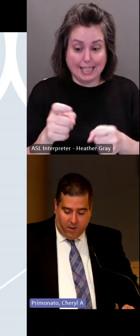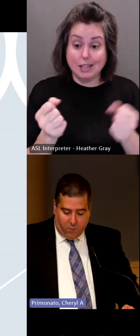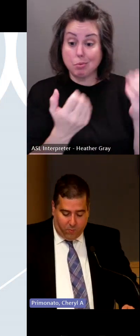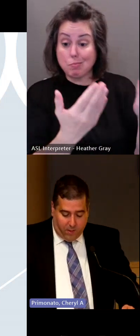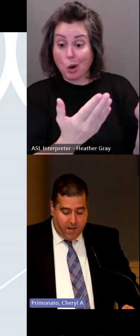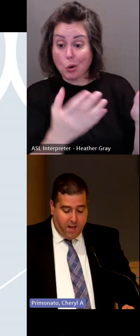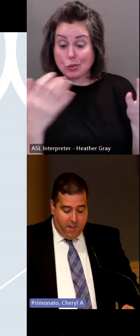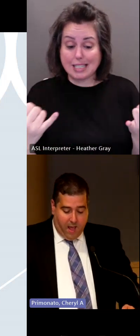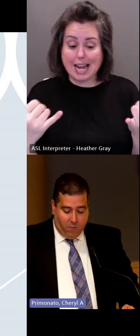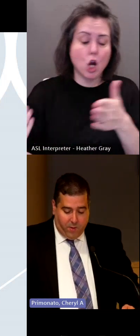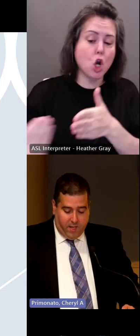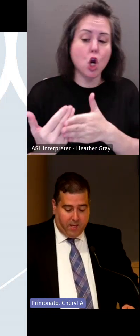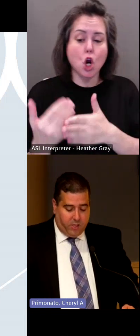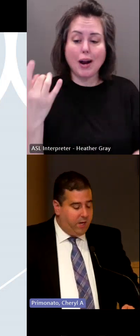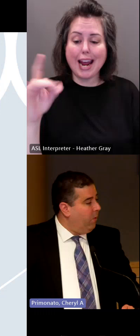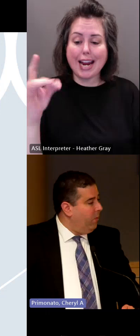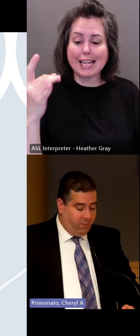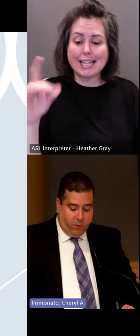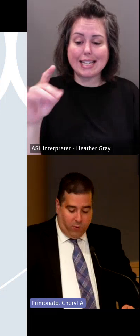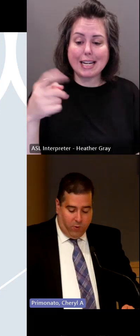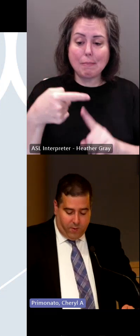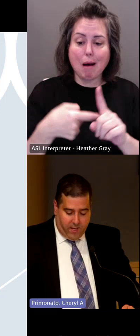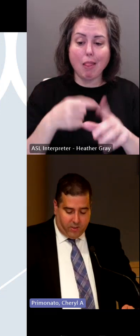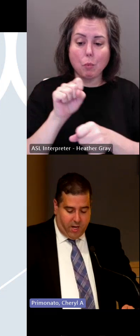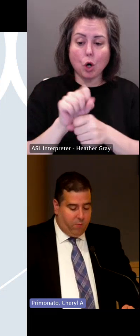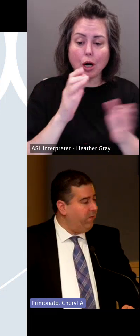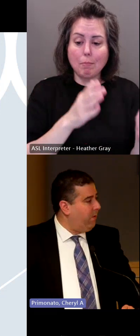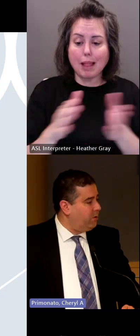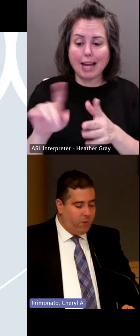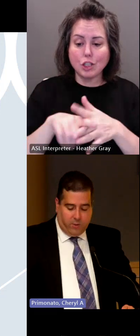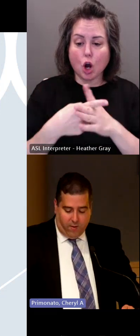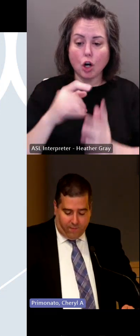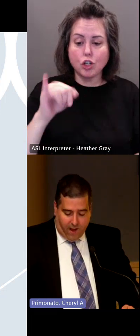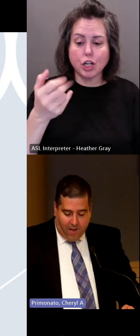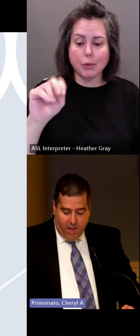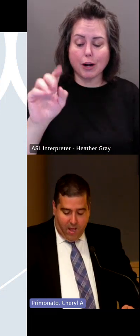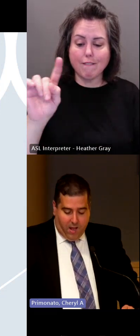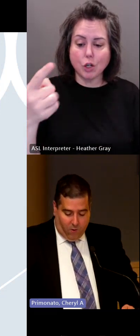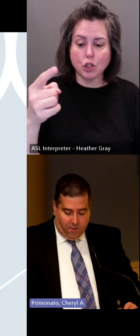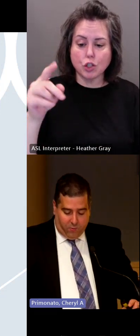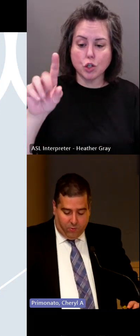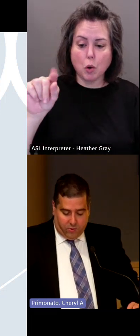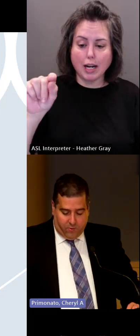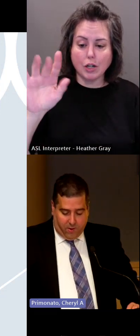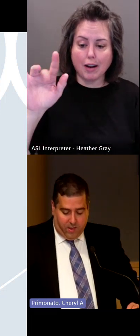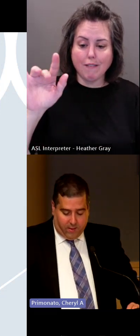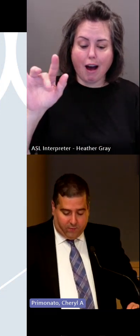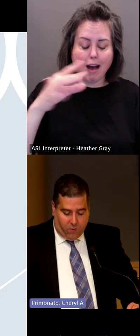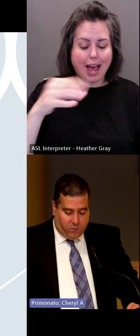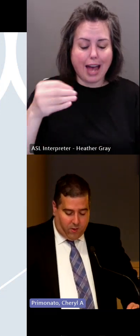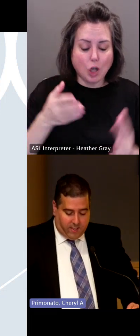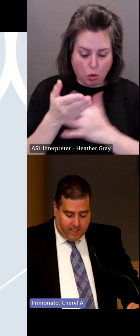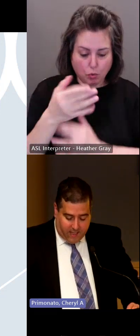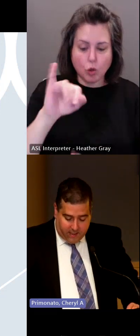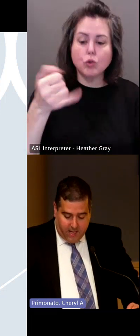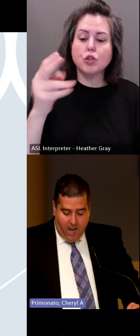new 18-month work plan that would begin January 1st, 2025, and run through June